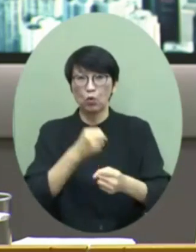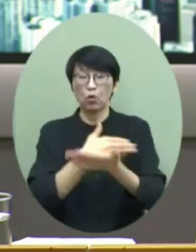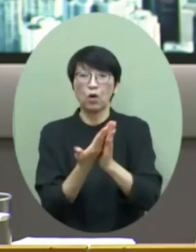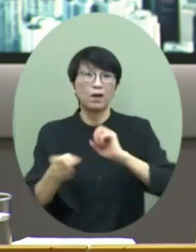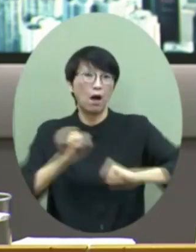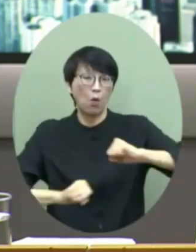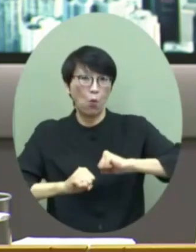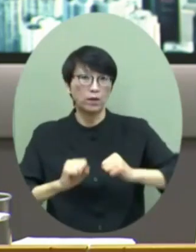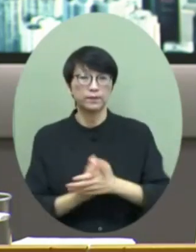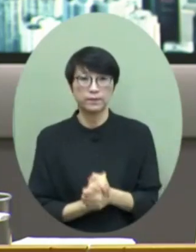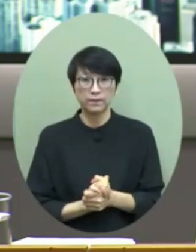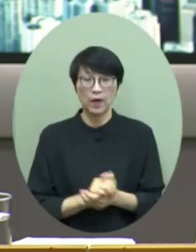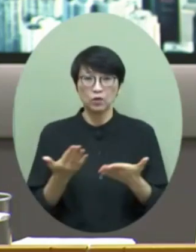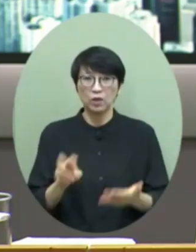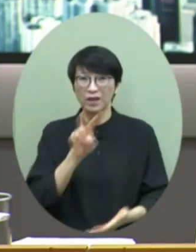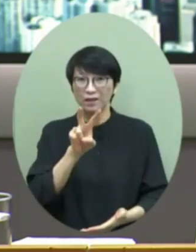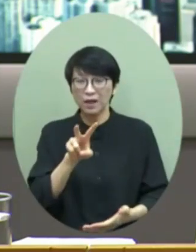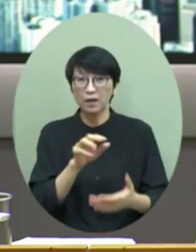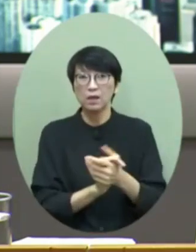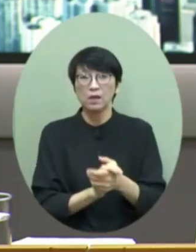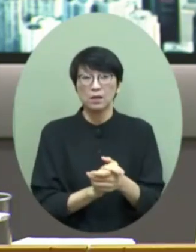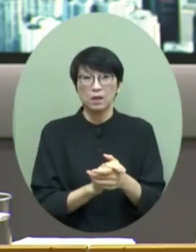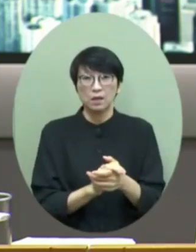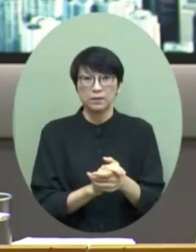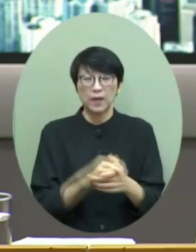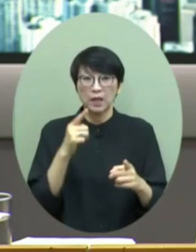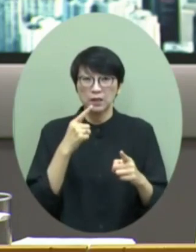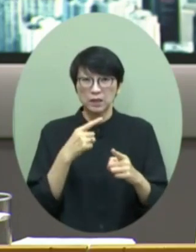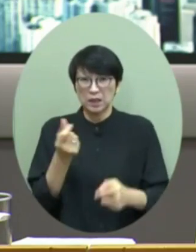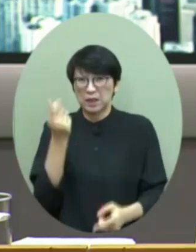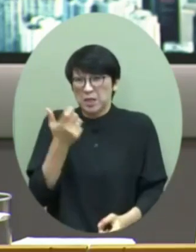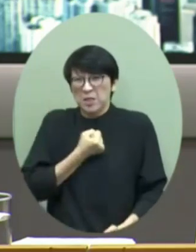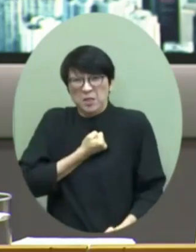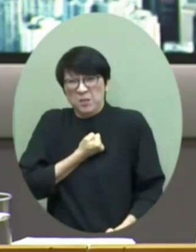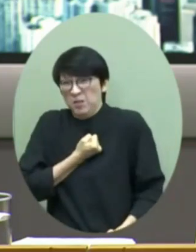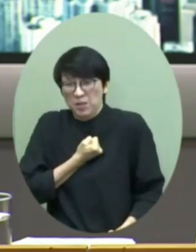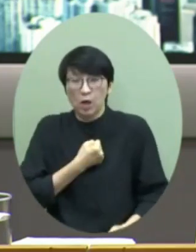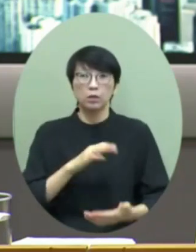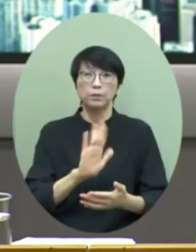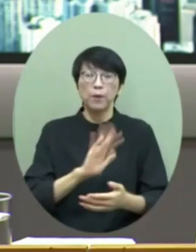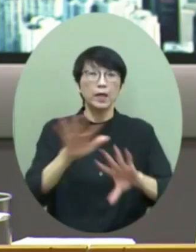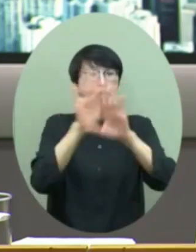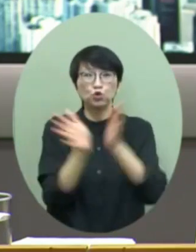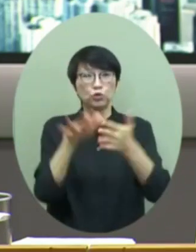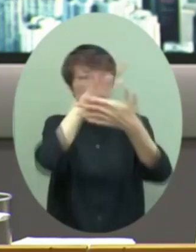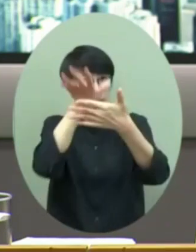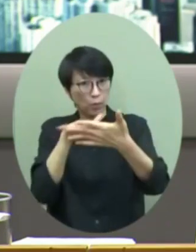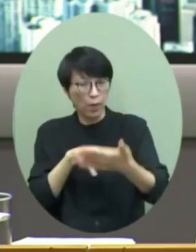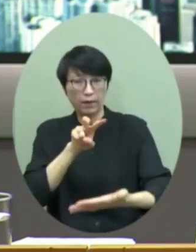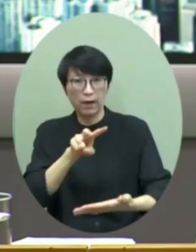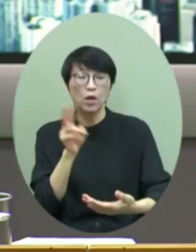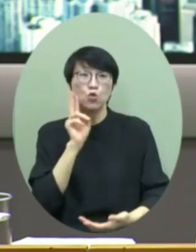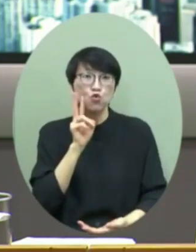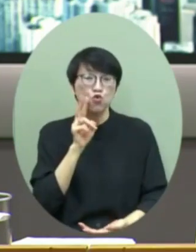is to directly or indirectly receive instructions, control funding, or other kinds of support from a foreign country, etc. So it's not just as